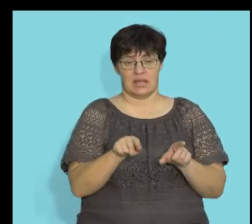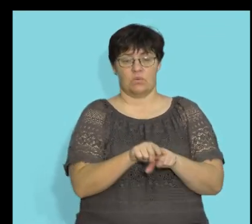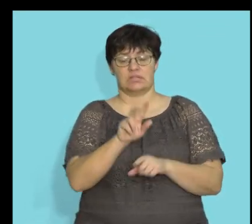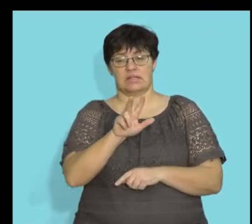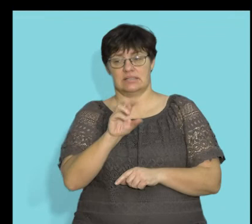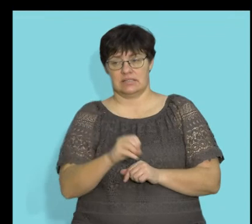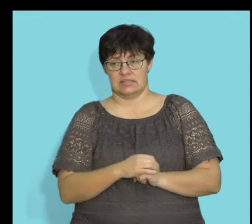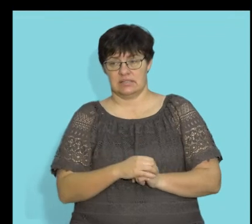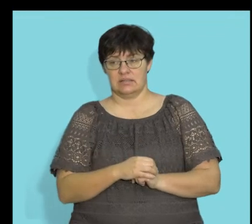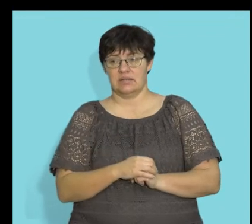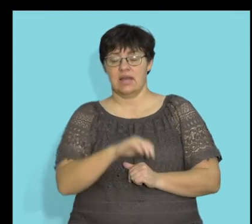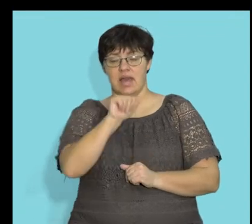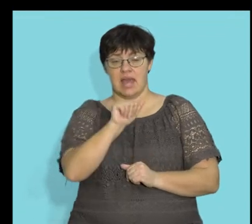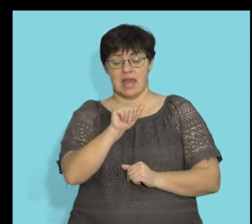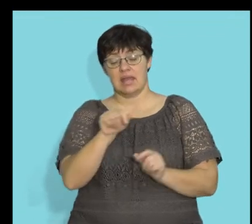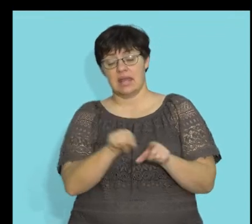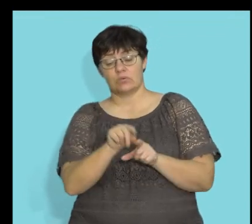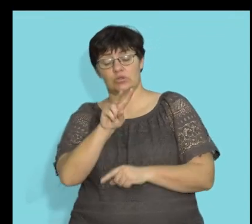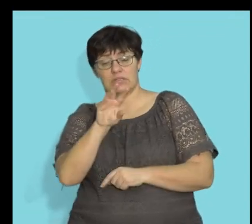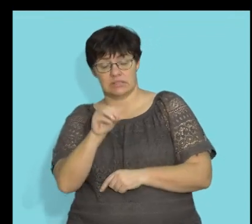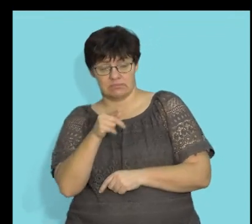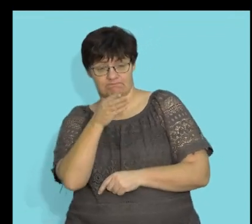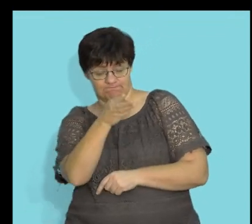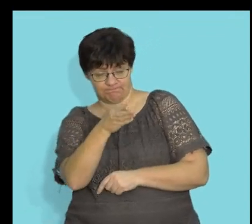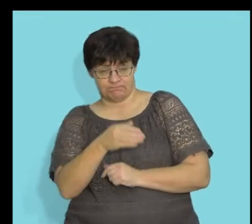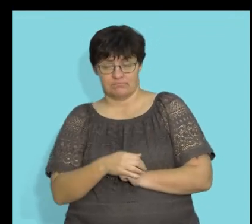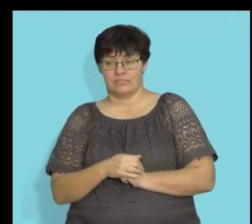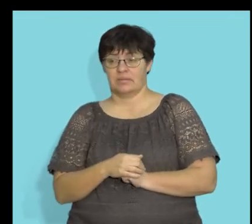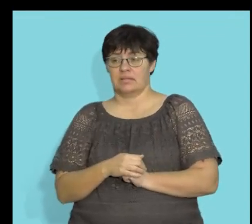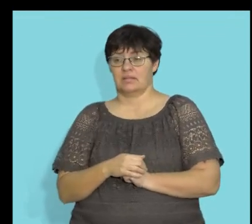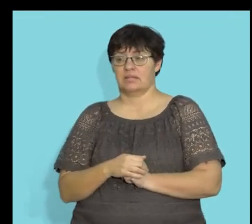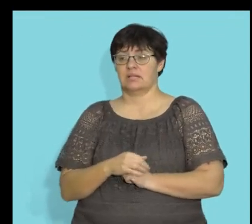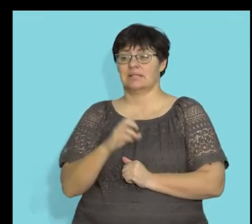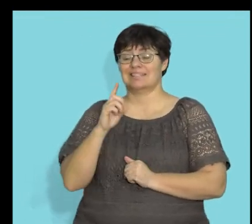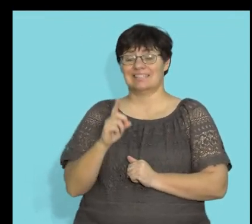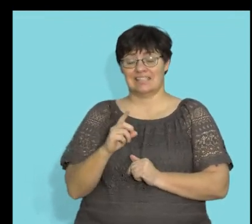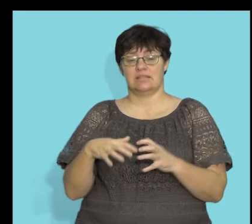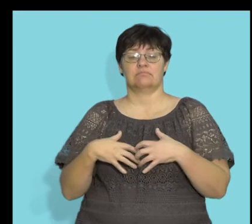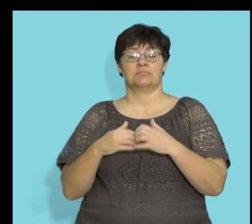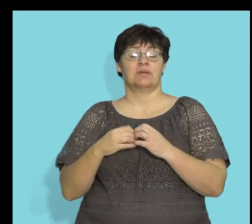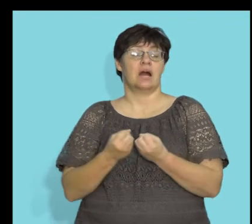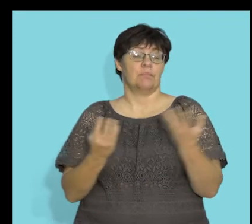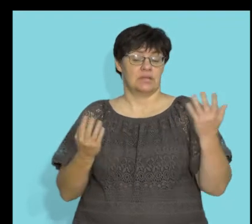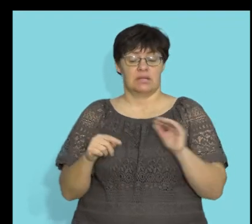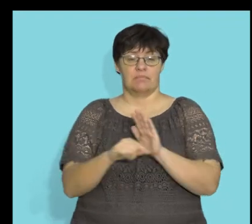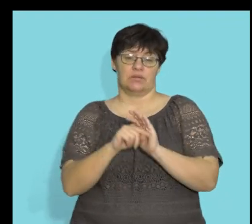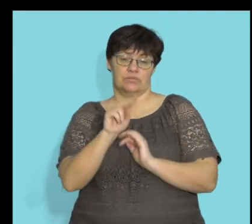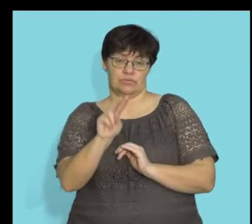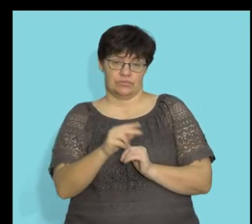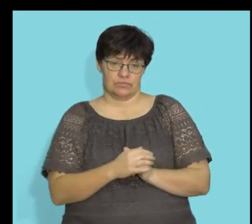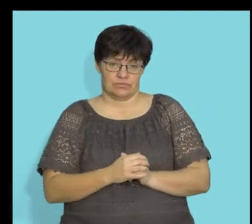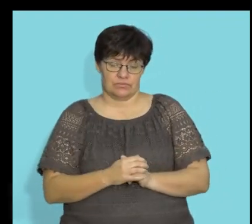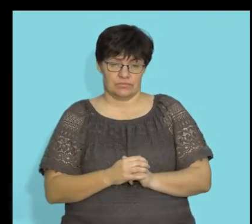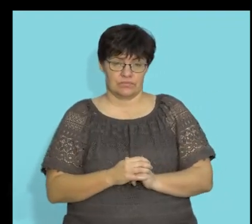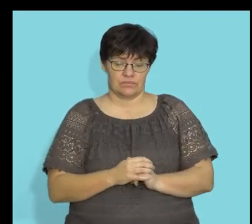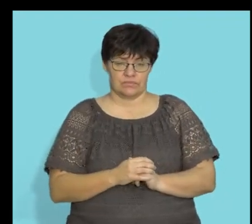Sn. I can see that a is equal to 20 because that is my a value, and I have already established that the common